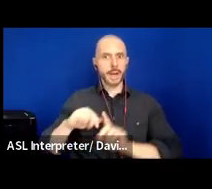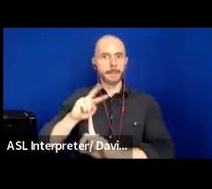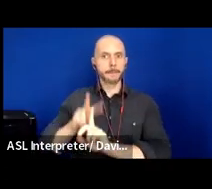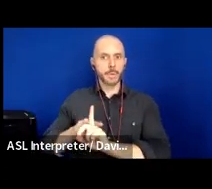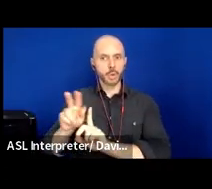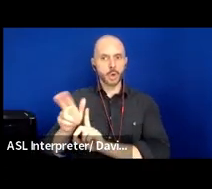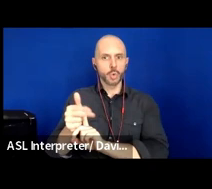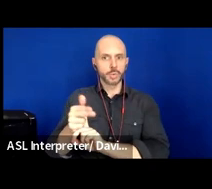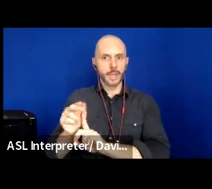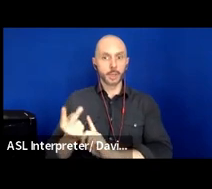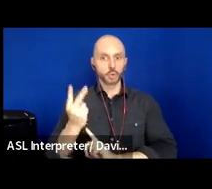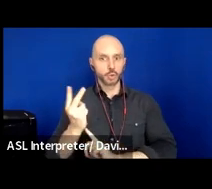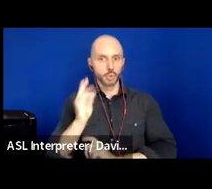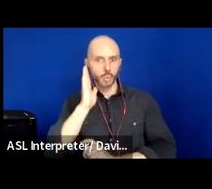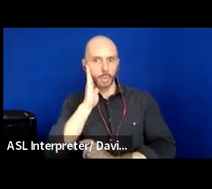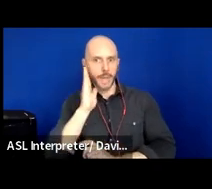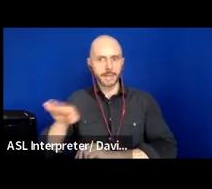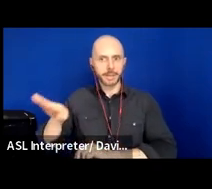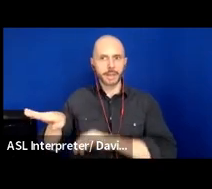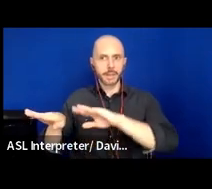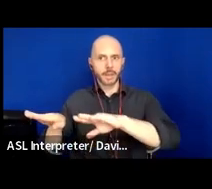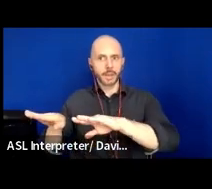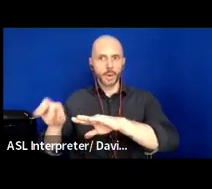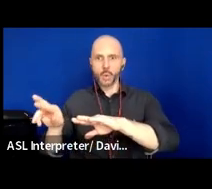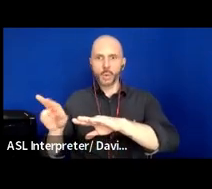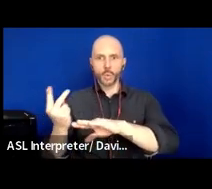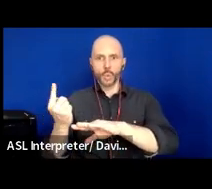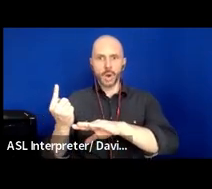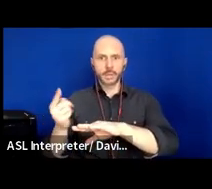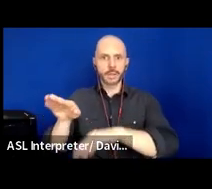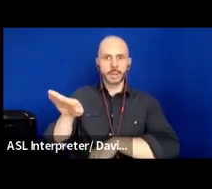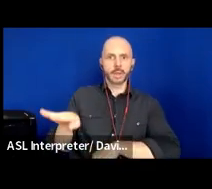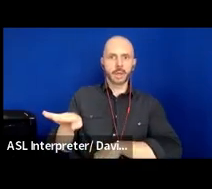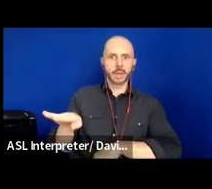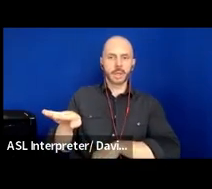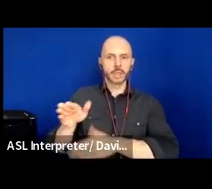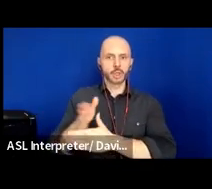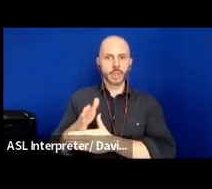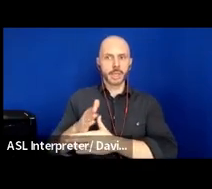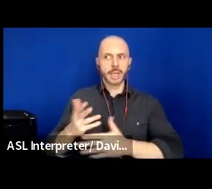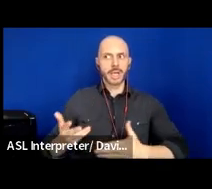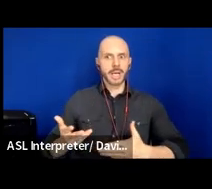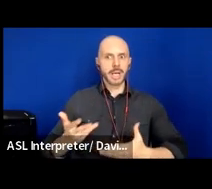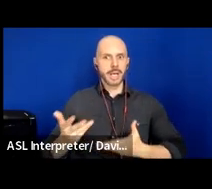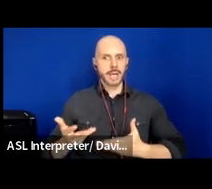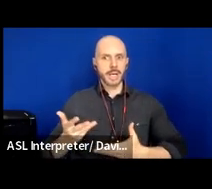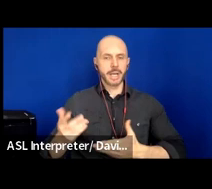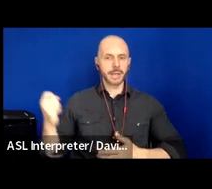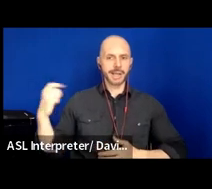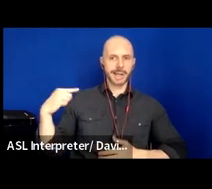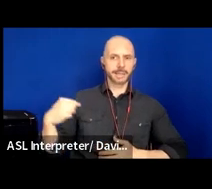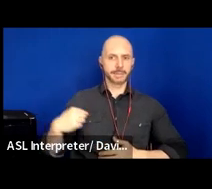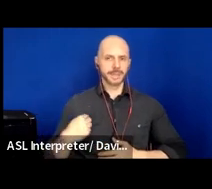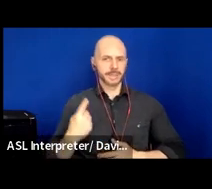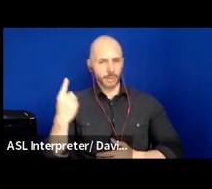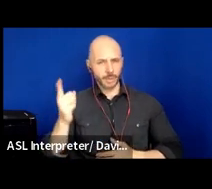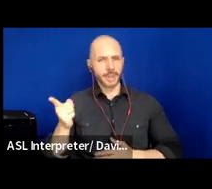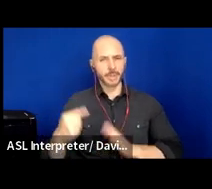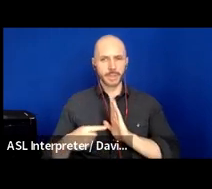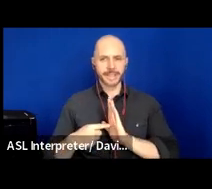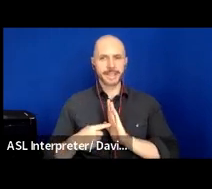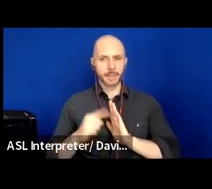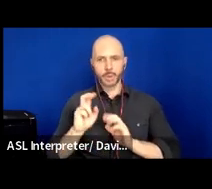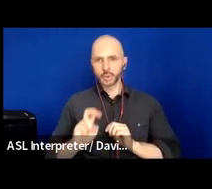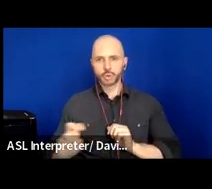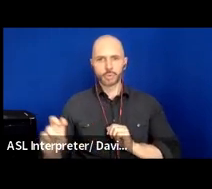safety, the ways that we'll be treated in undignified ways, for example, right? So, you know, it's just those kinds of examples. And so